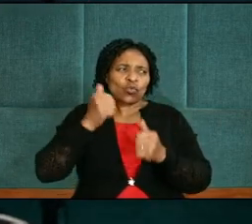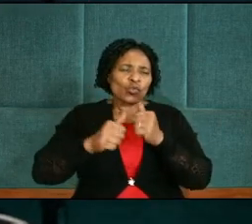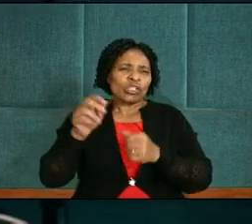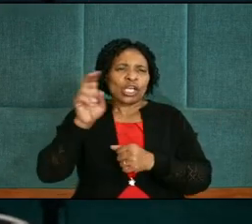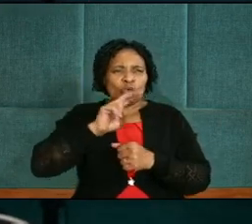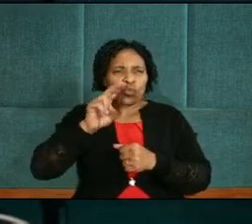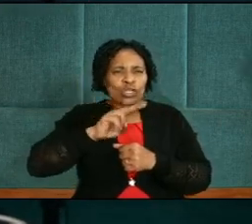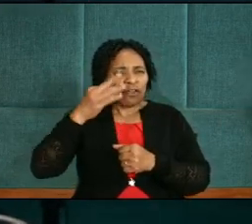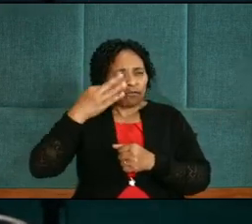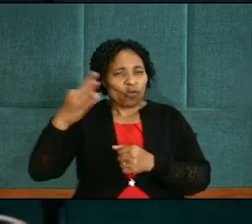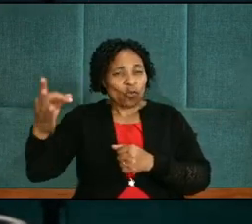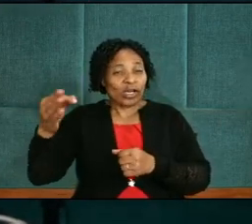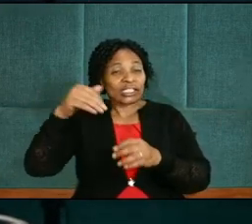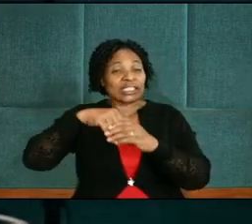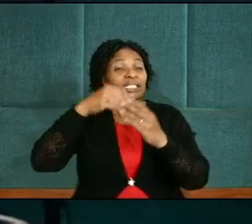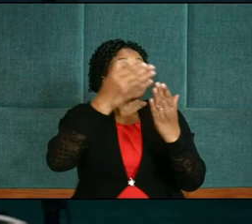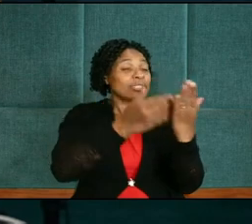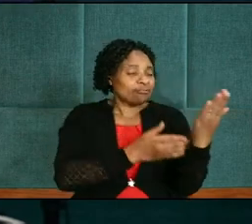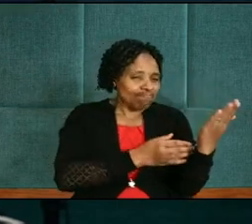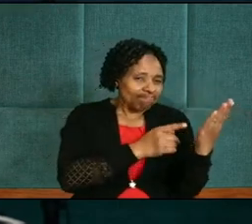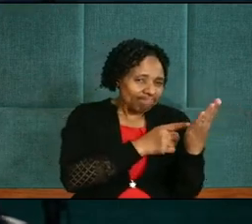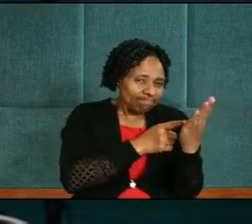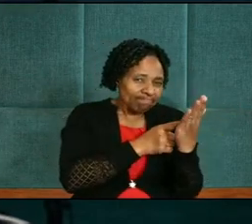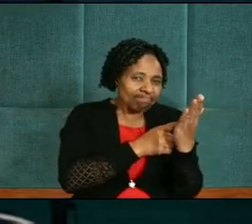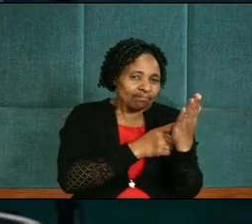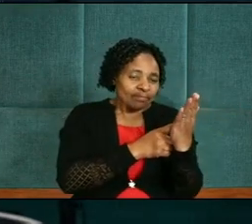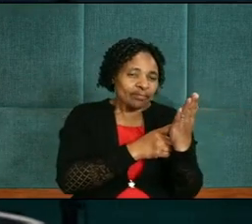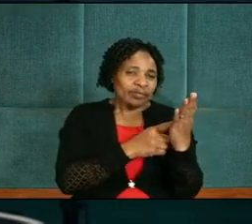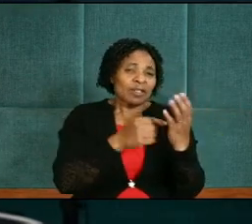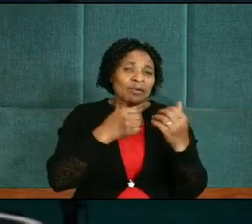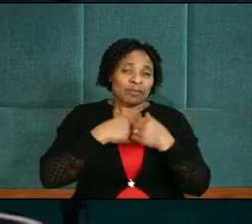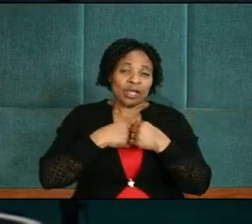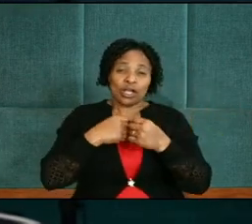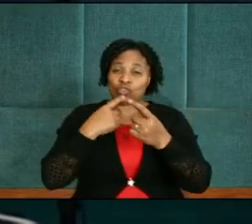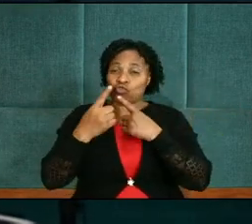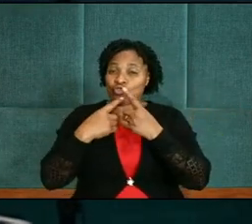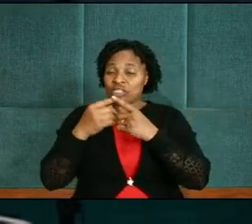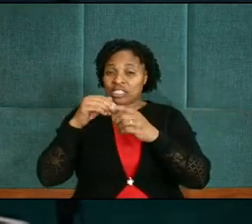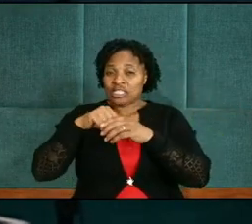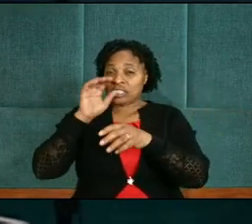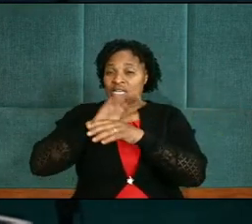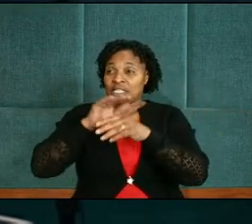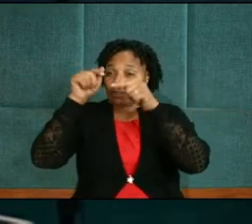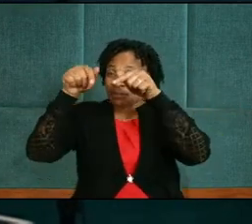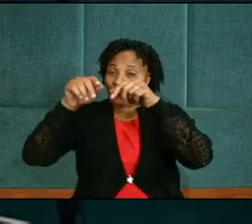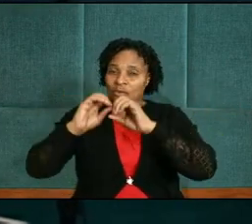forward for to be in the list that I was taught in church is not there.